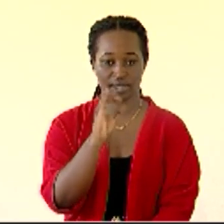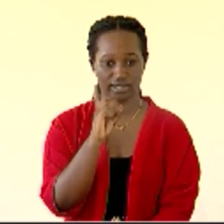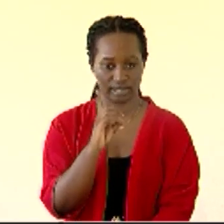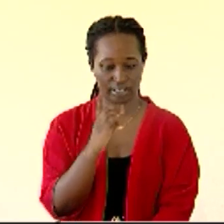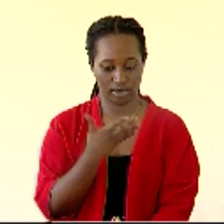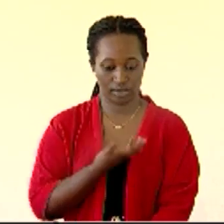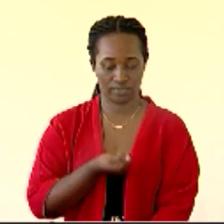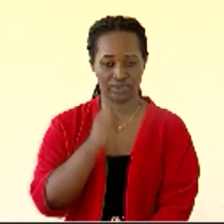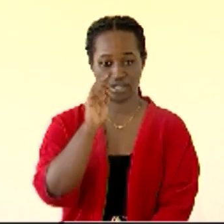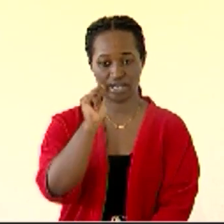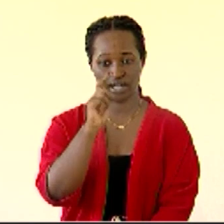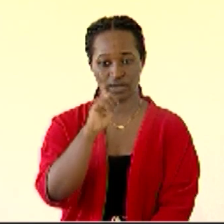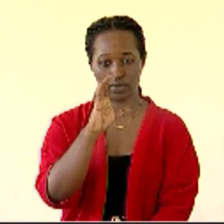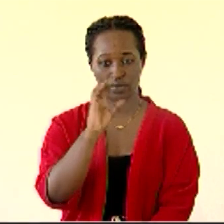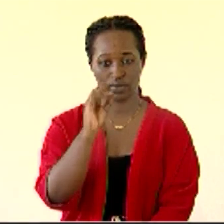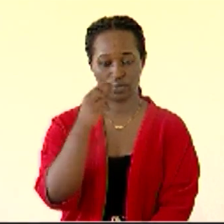propanol.